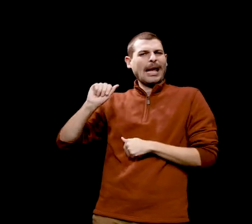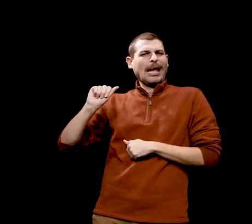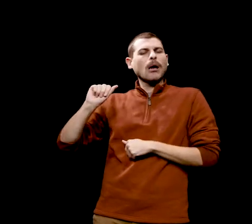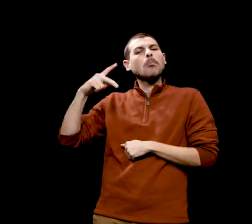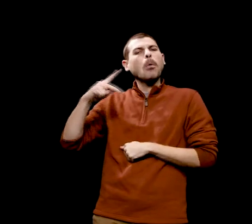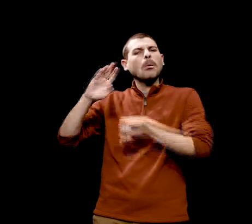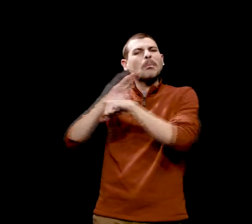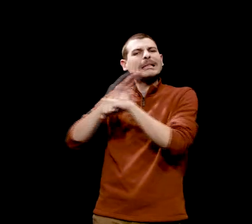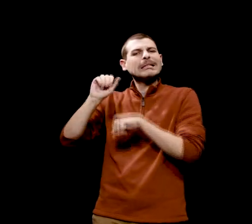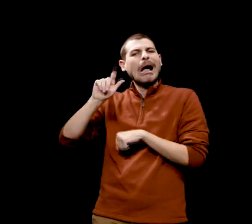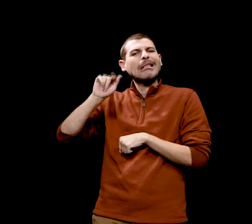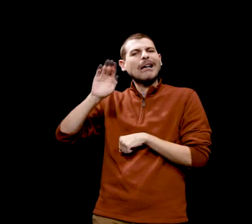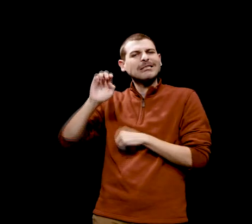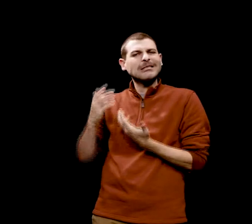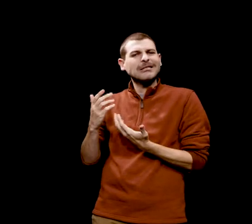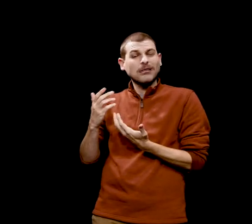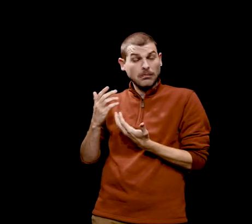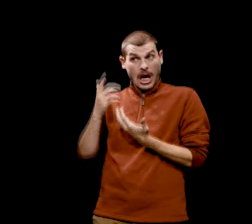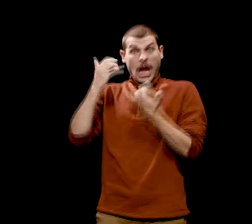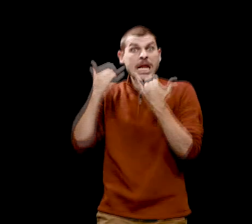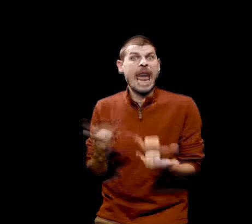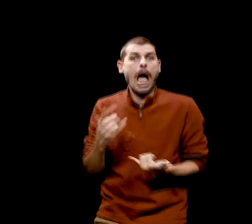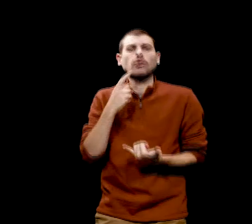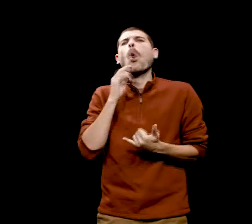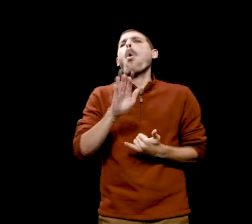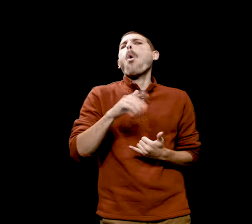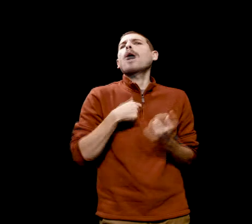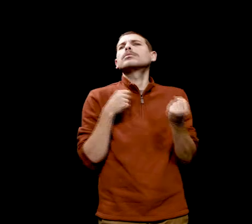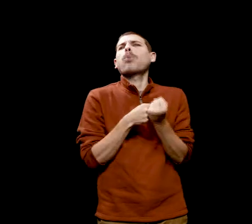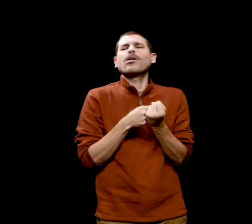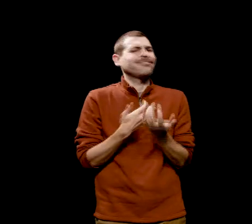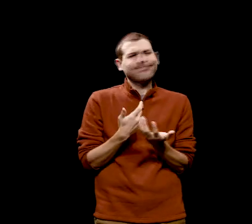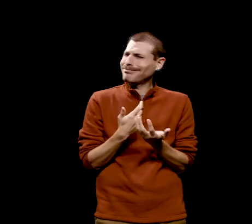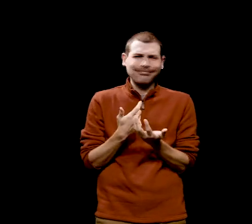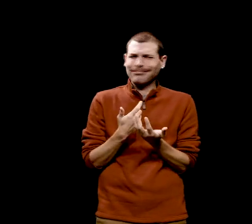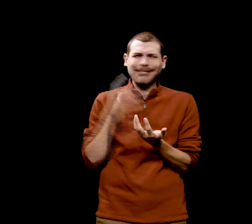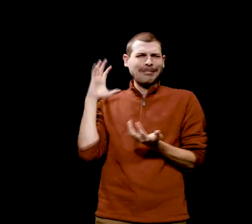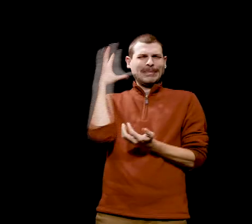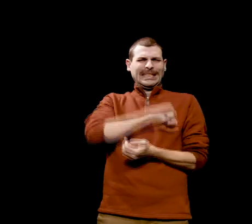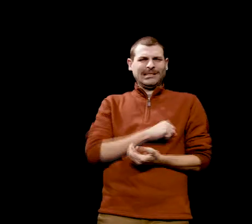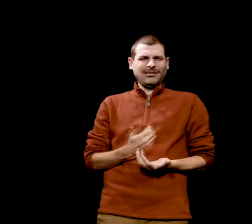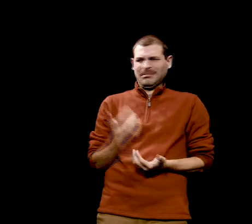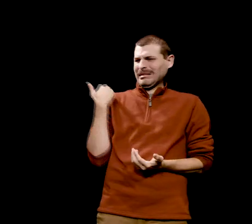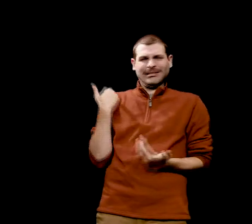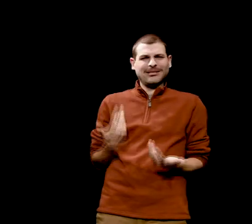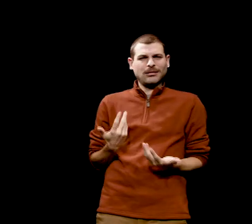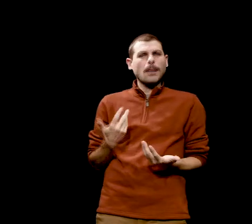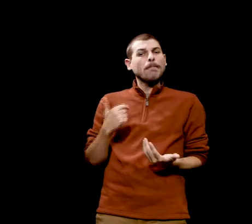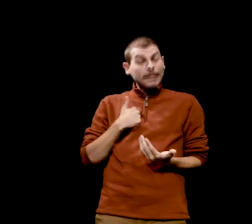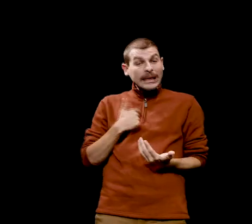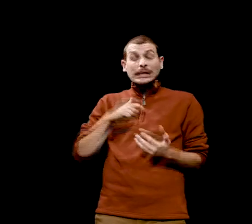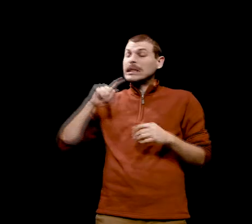proven success and saying, oh, I'm here and I'm championing it. But we need a mayor who's going to champion community-led solutions from day one